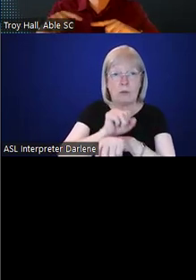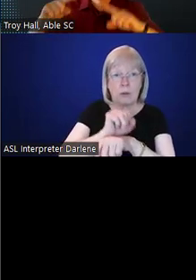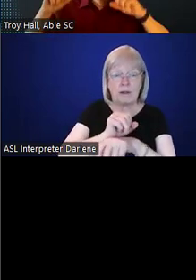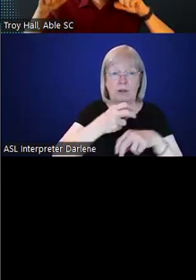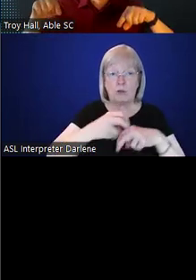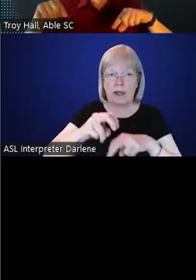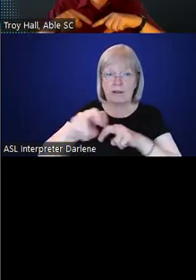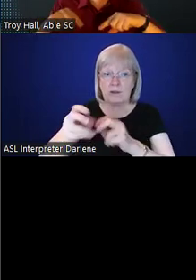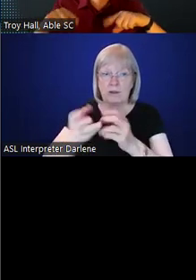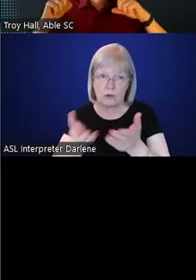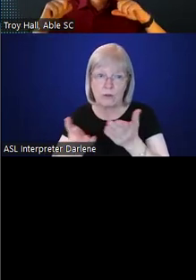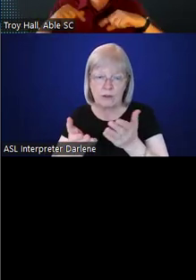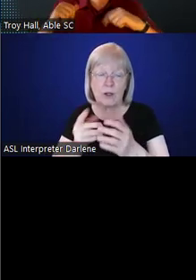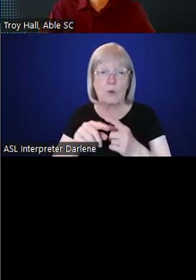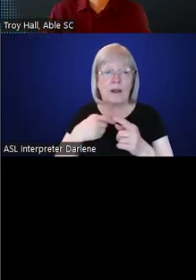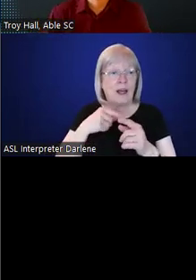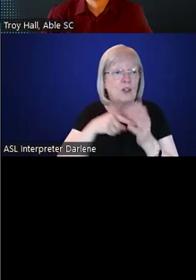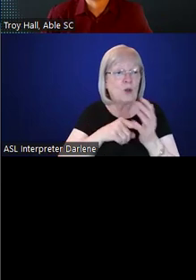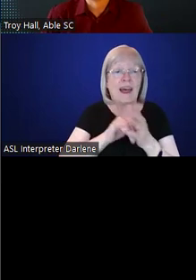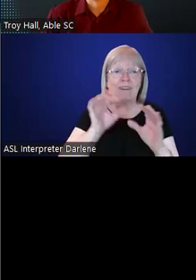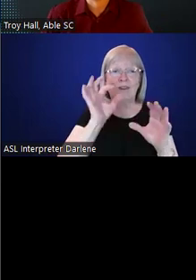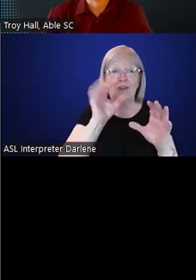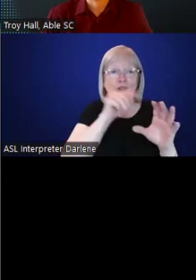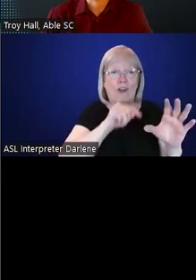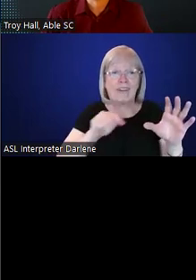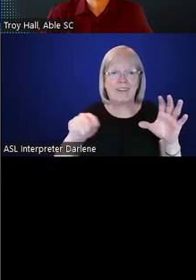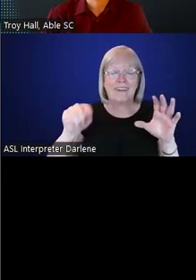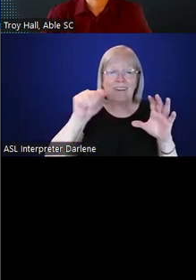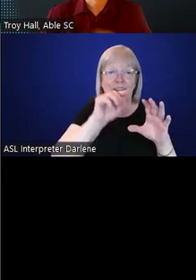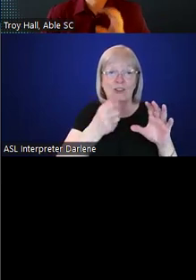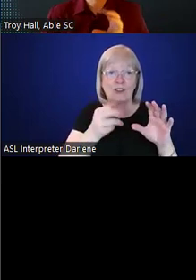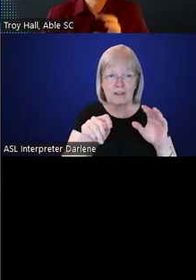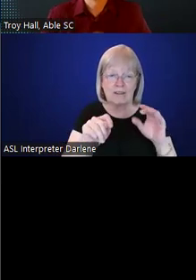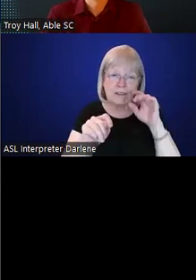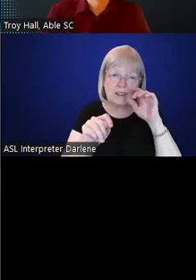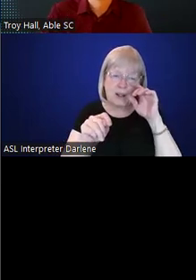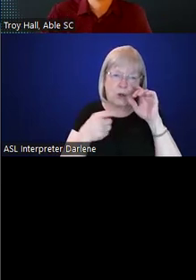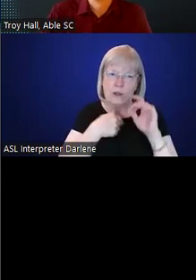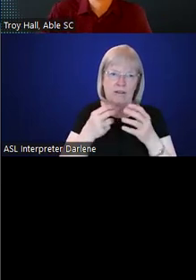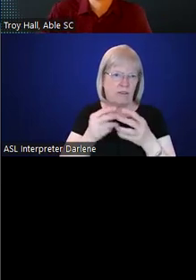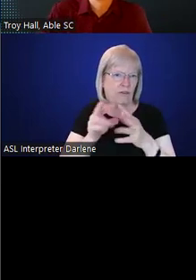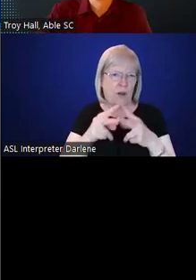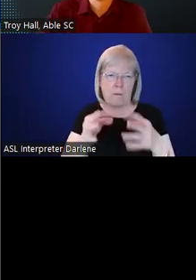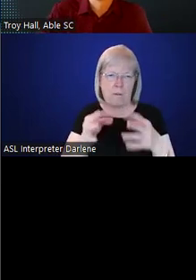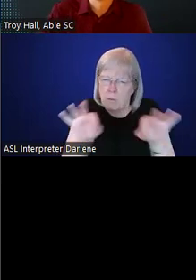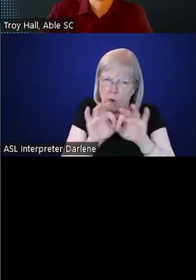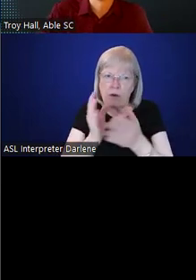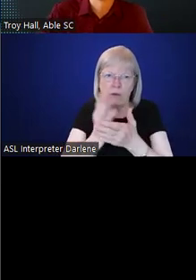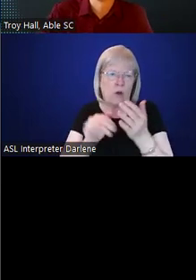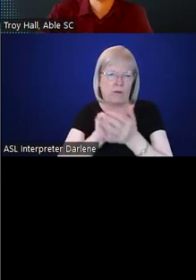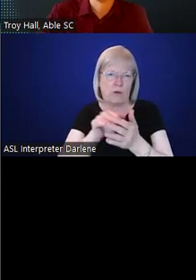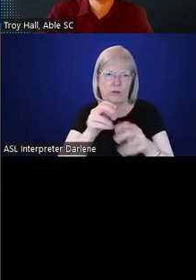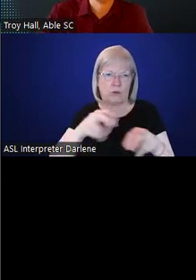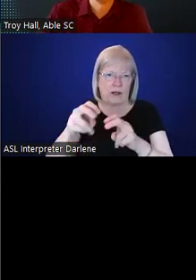kind of circle pyramid chart, we are very much a key part of those transition services, and